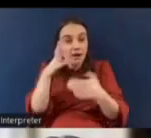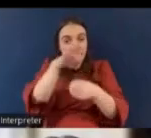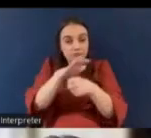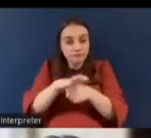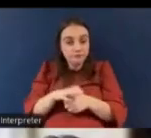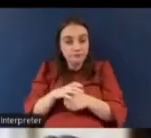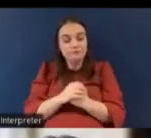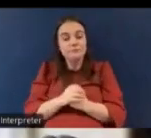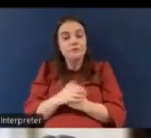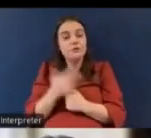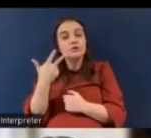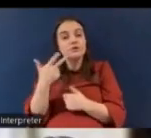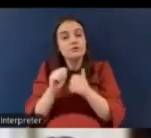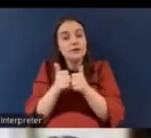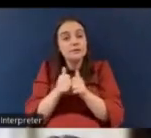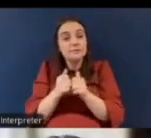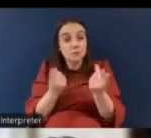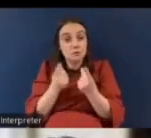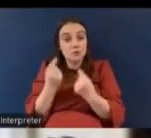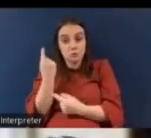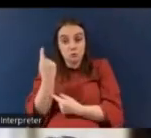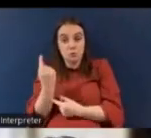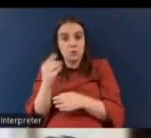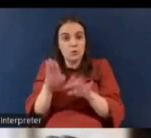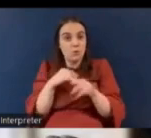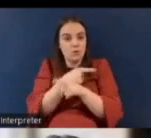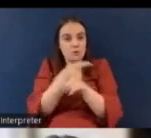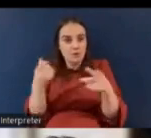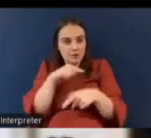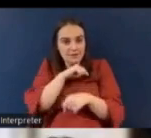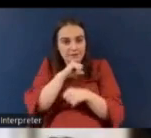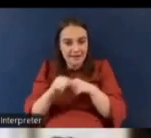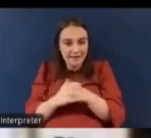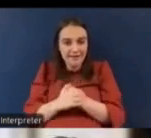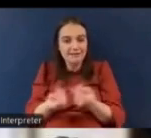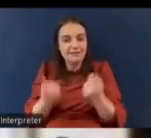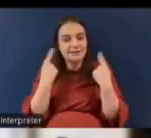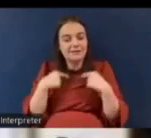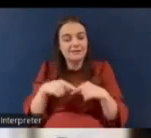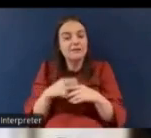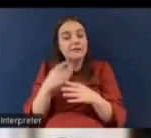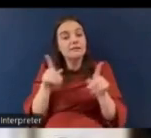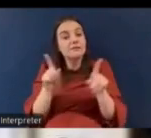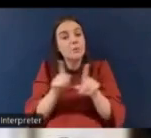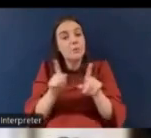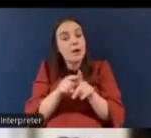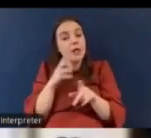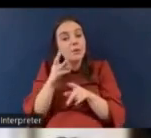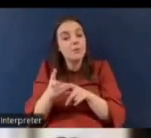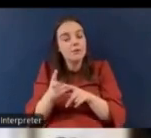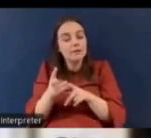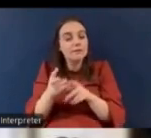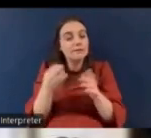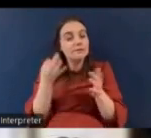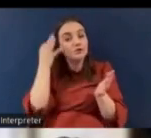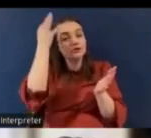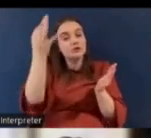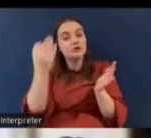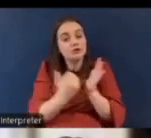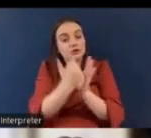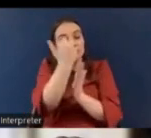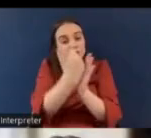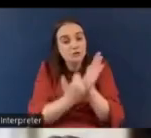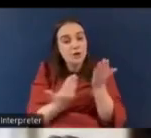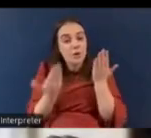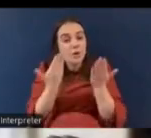this toolkit, and we'll be doing one of them with you in a few minutes' time. And it also includes at the end a section on how